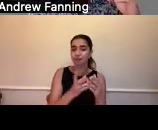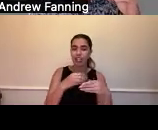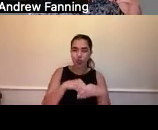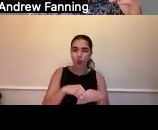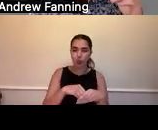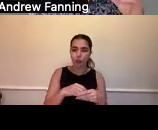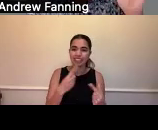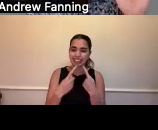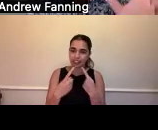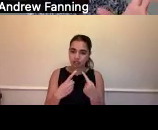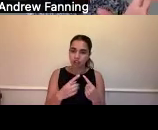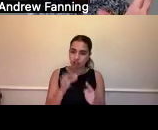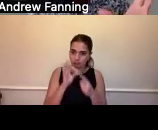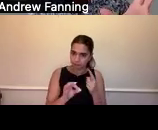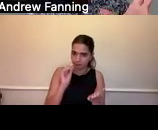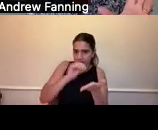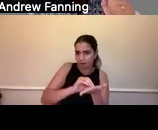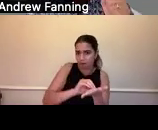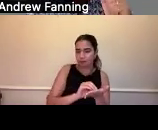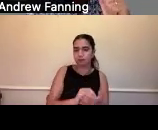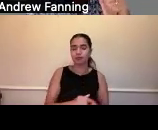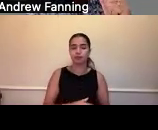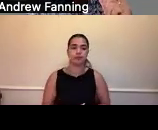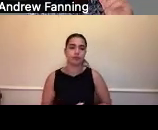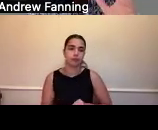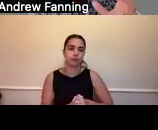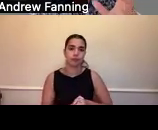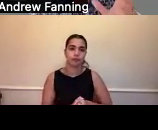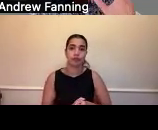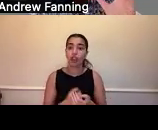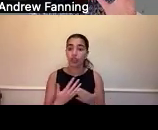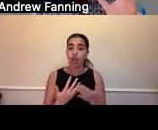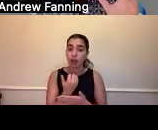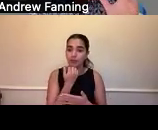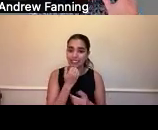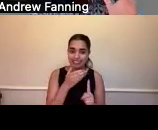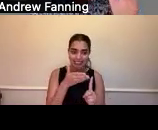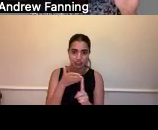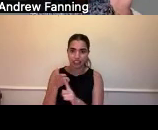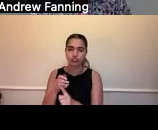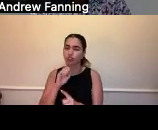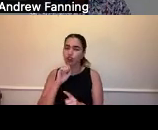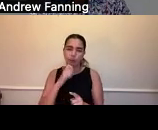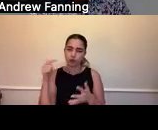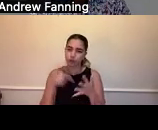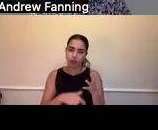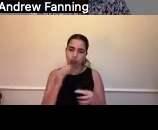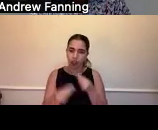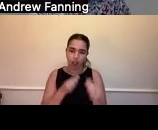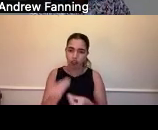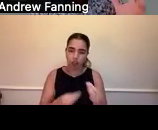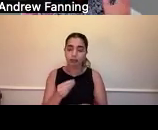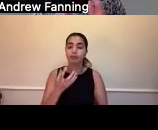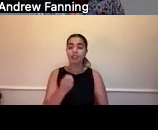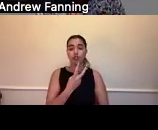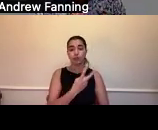metric. I won't go into all the detail on the updated indicators, besides just noting that there are 22 social indicators